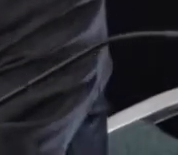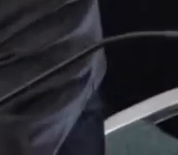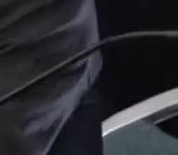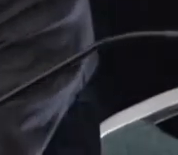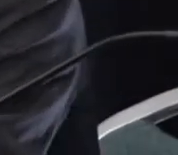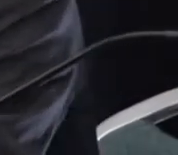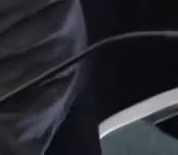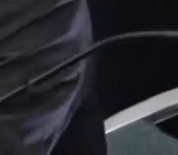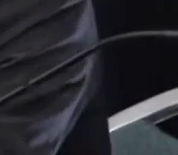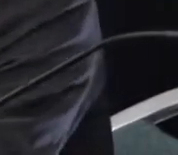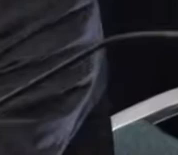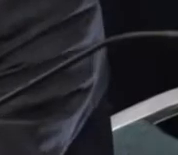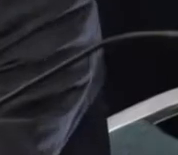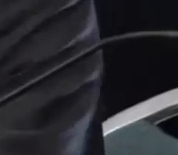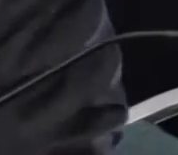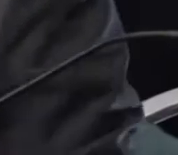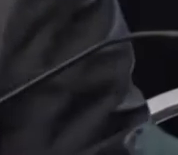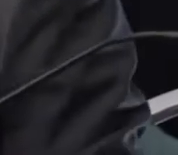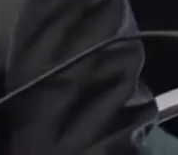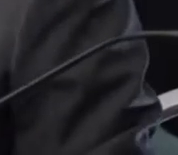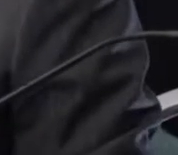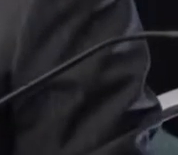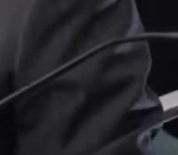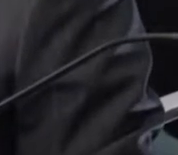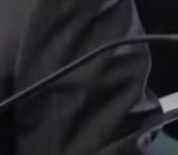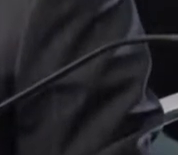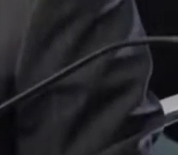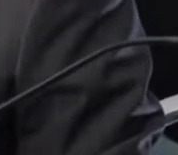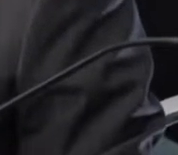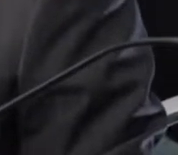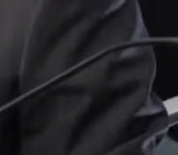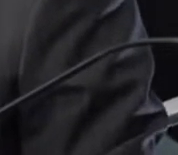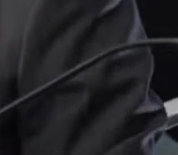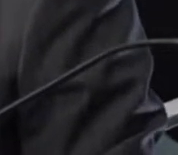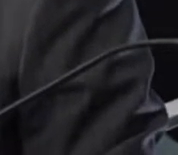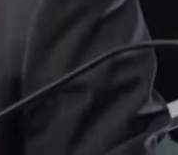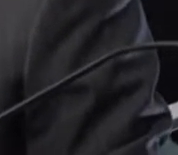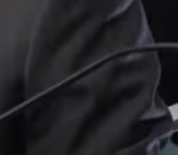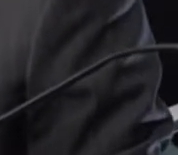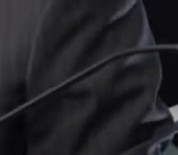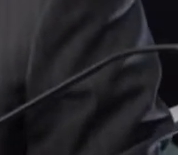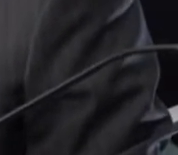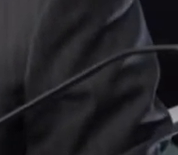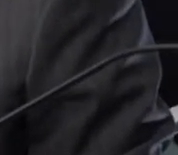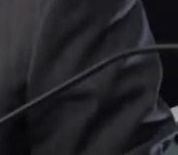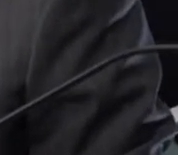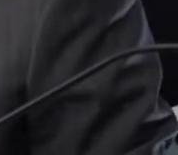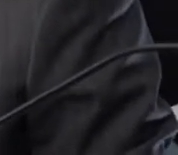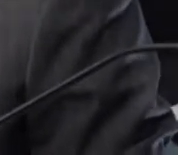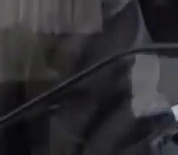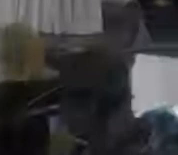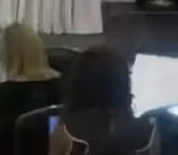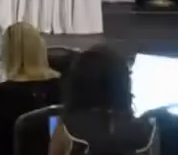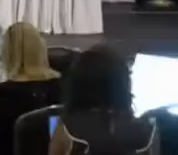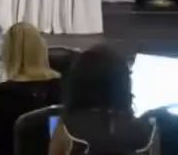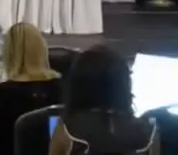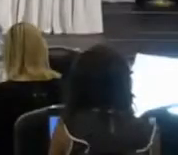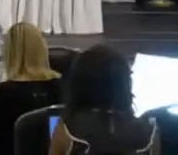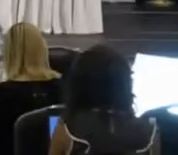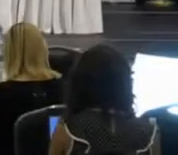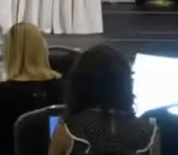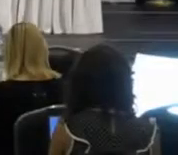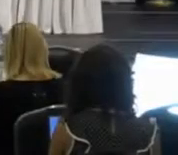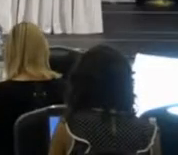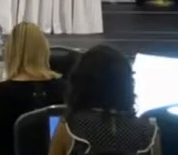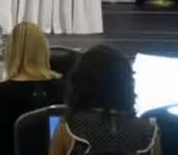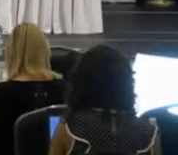My name is Jose Carrion. I'm the chair of the board, and I would like to welcome everyone here today to this